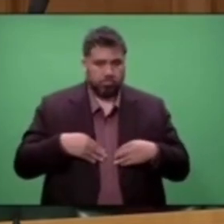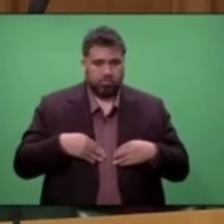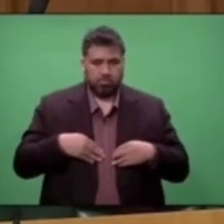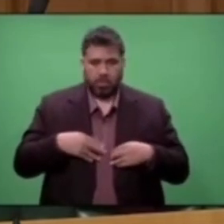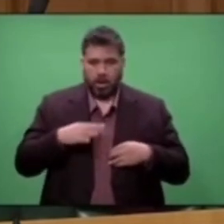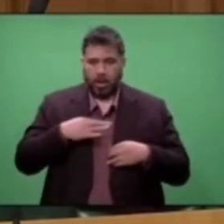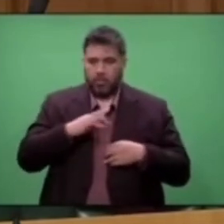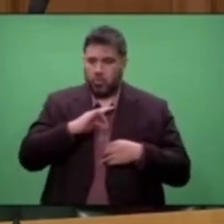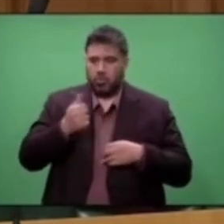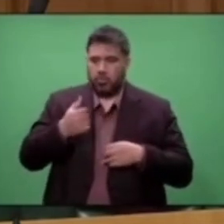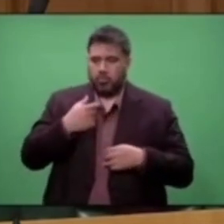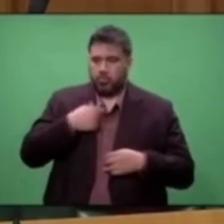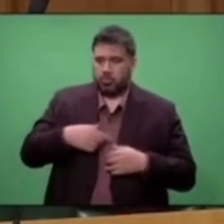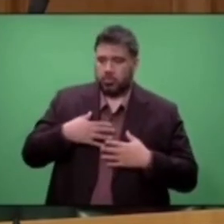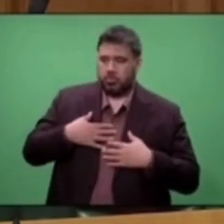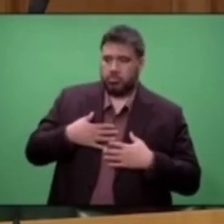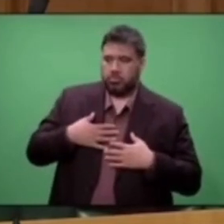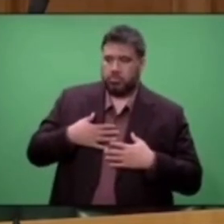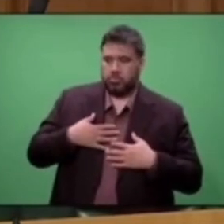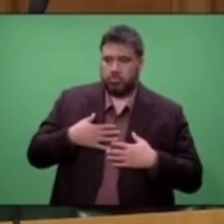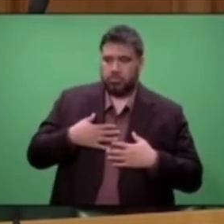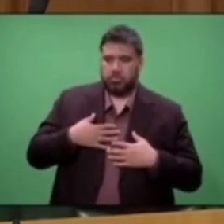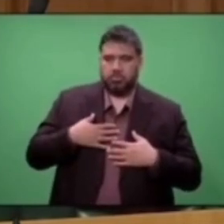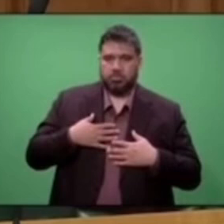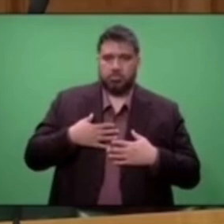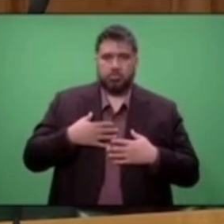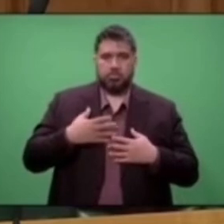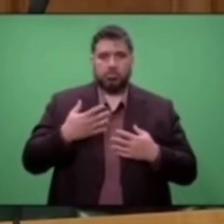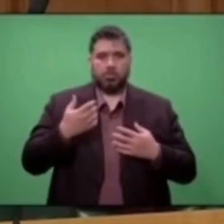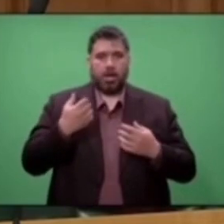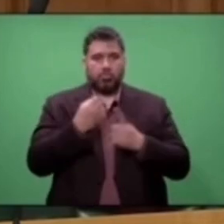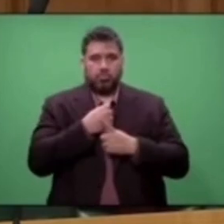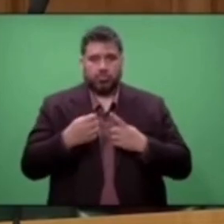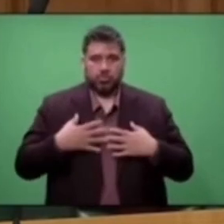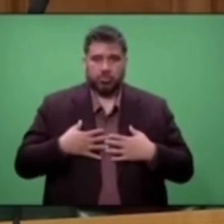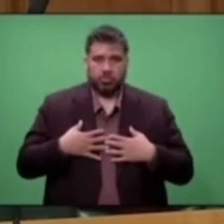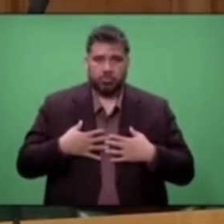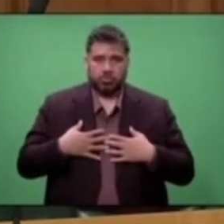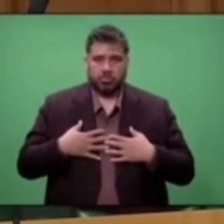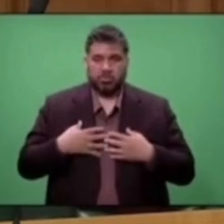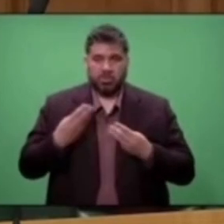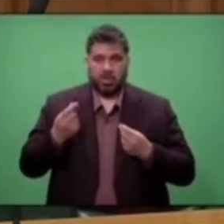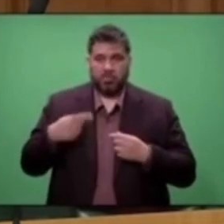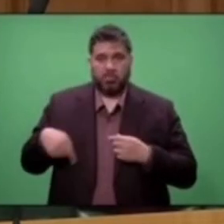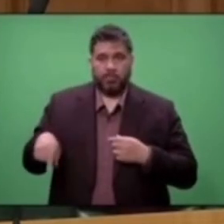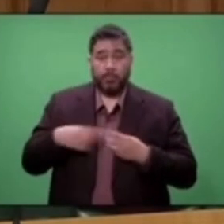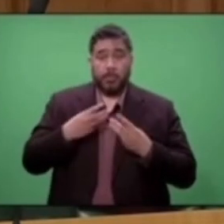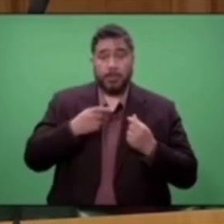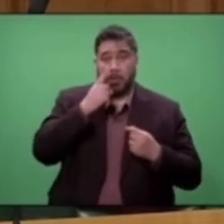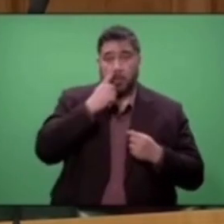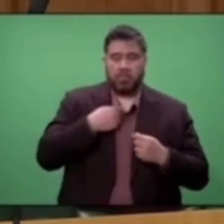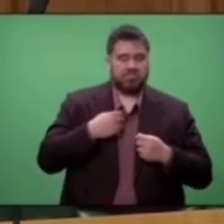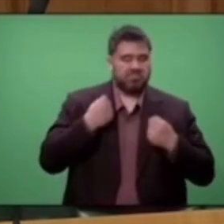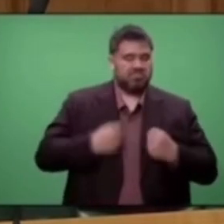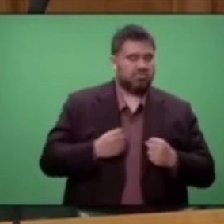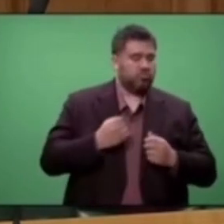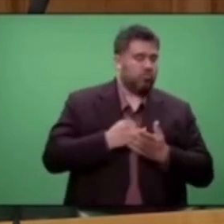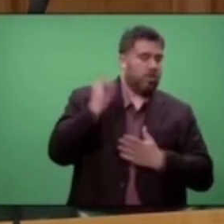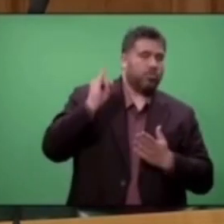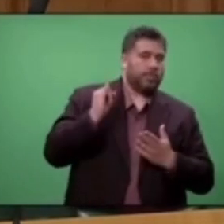them. Others knew that they did not deserve this abuse, but their voices were